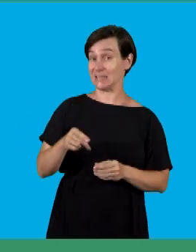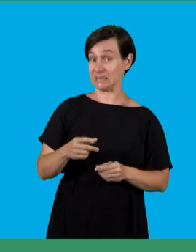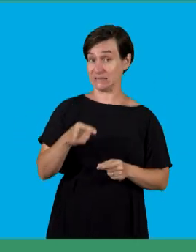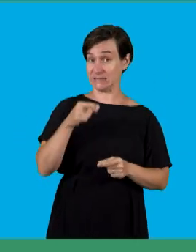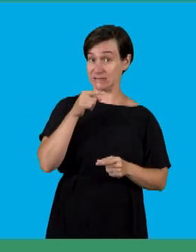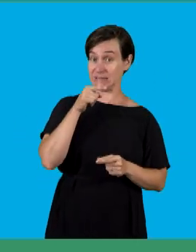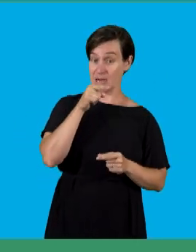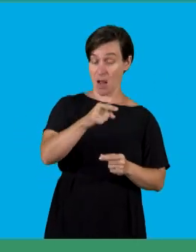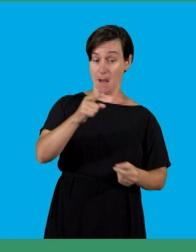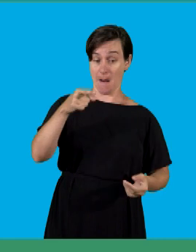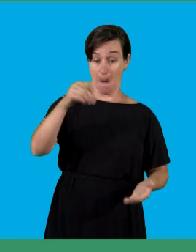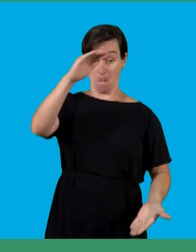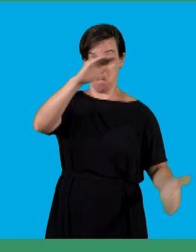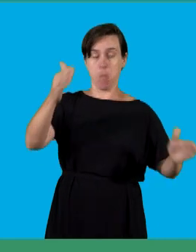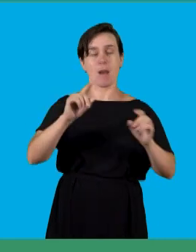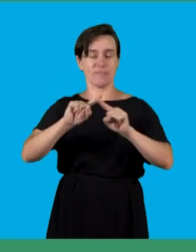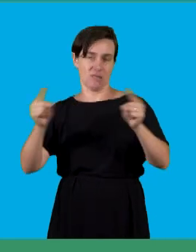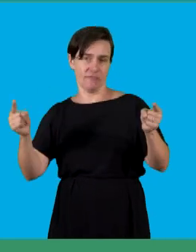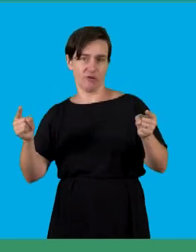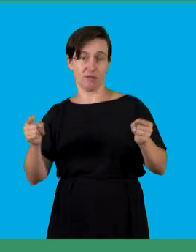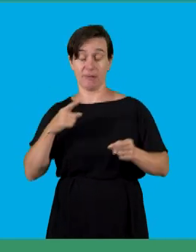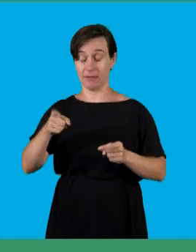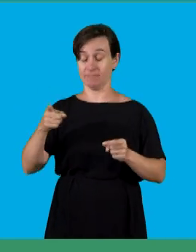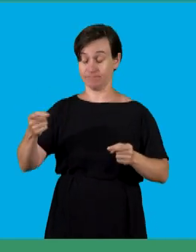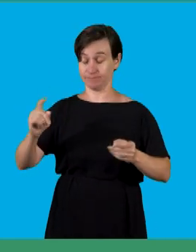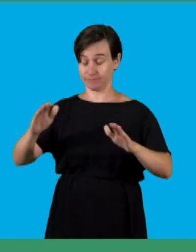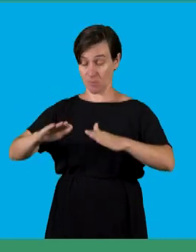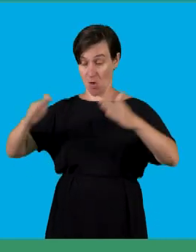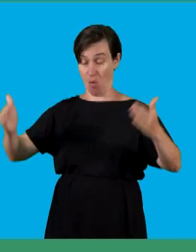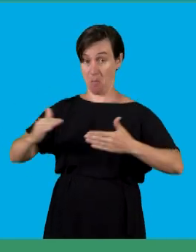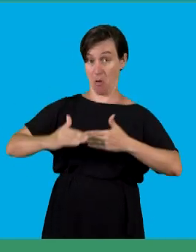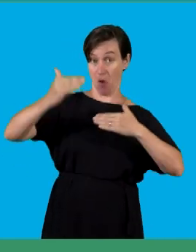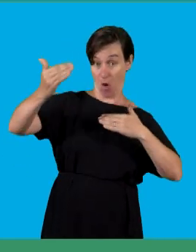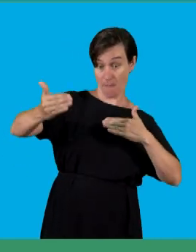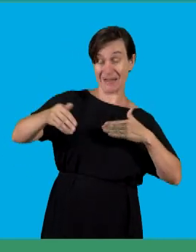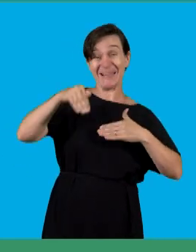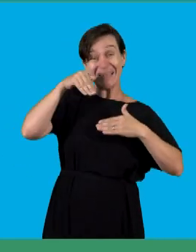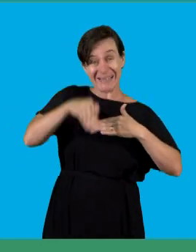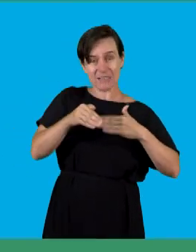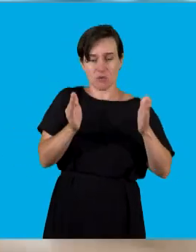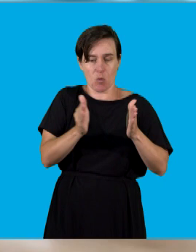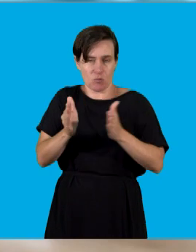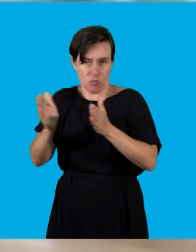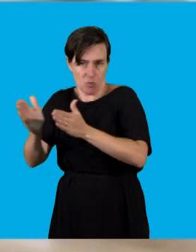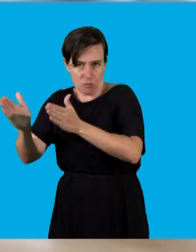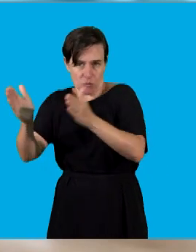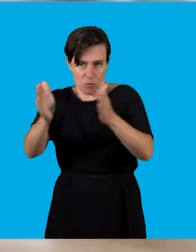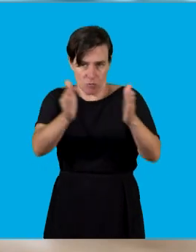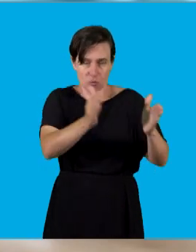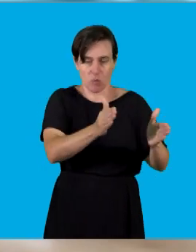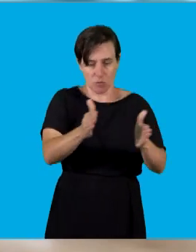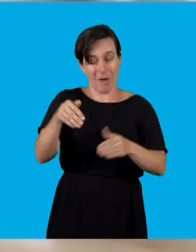this packaging will be different. But now, inside that big packaging, there will also be smaller types